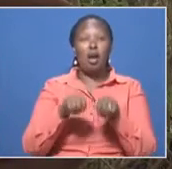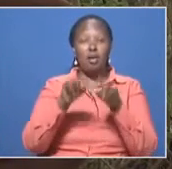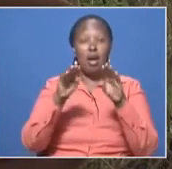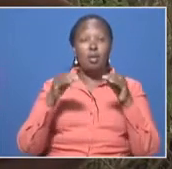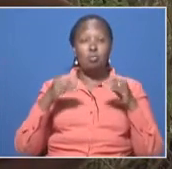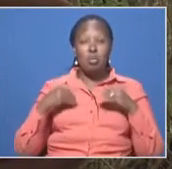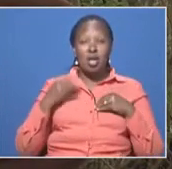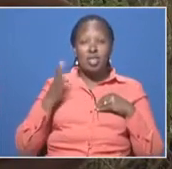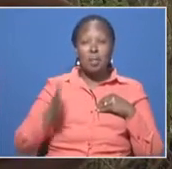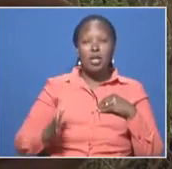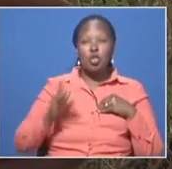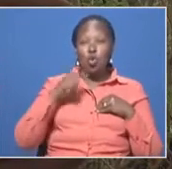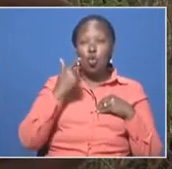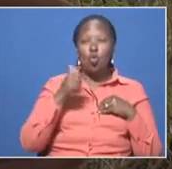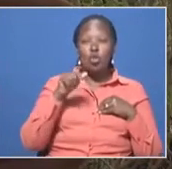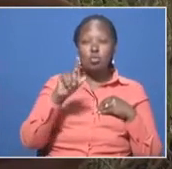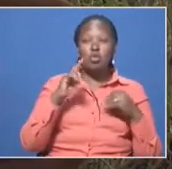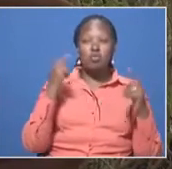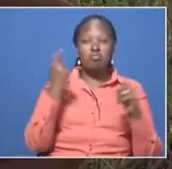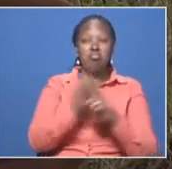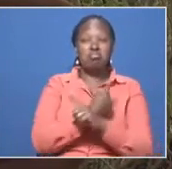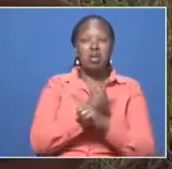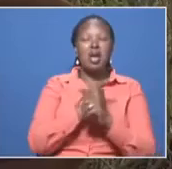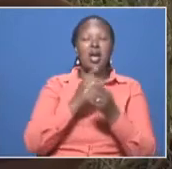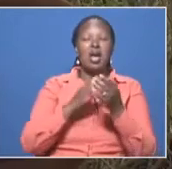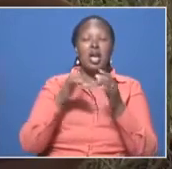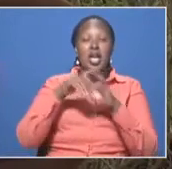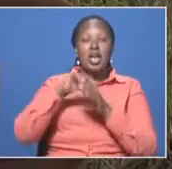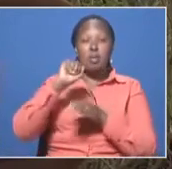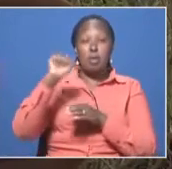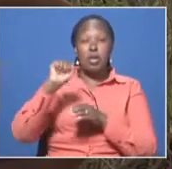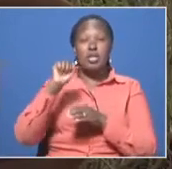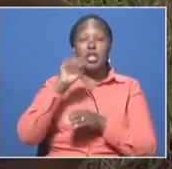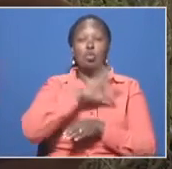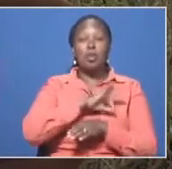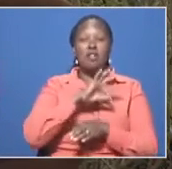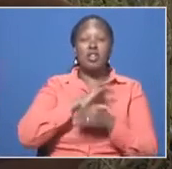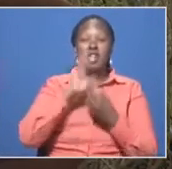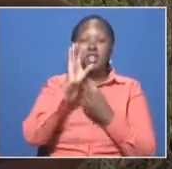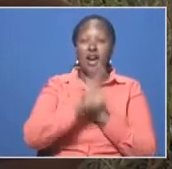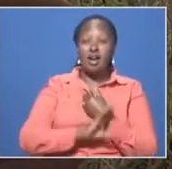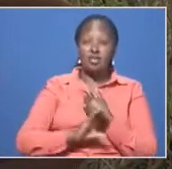the person with whom you differed with politically for the benefit of the country.